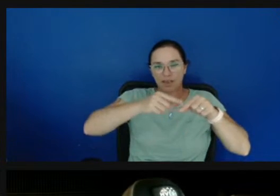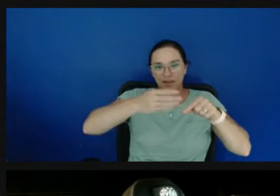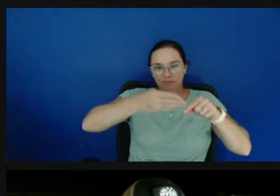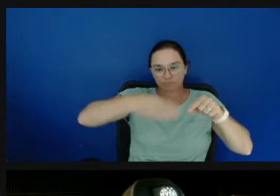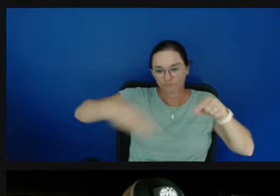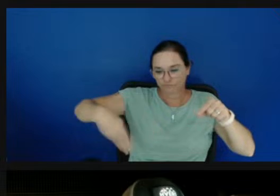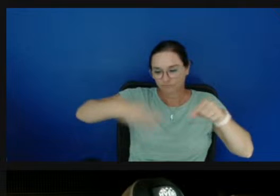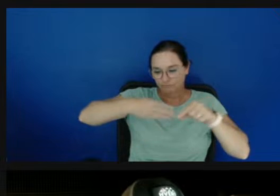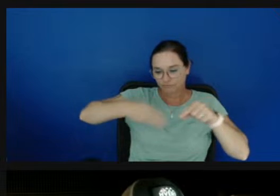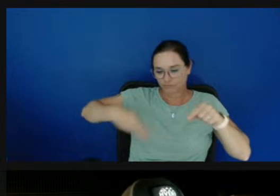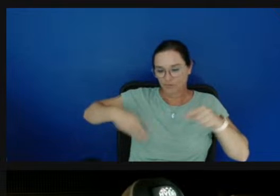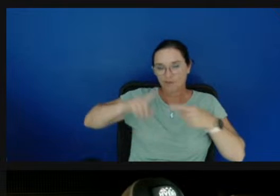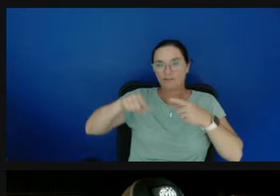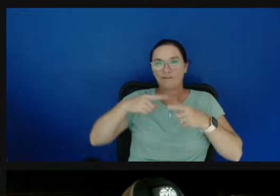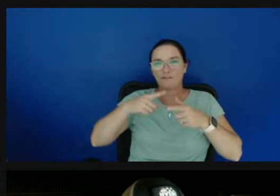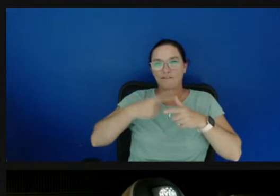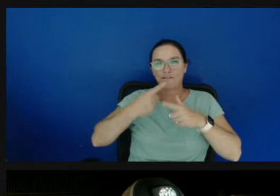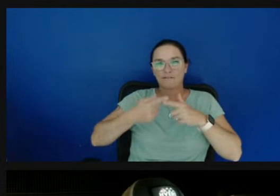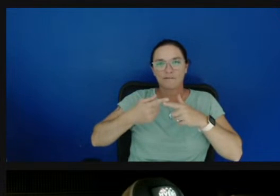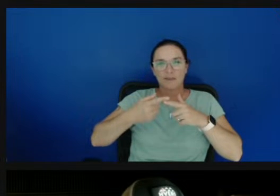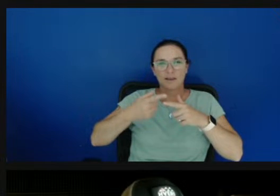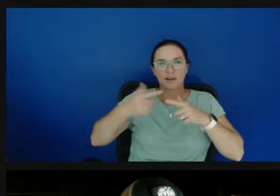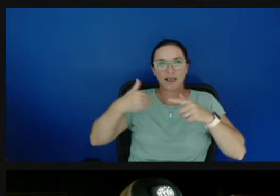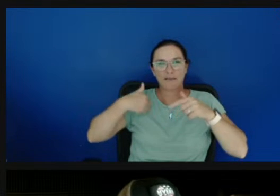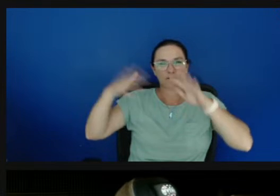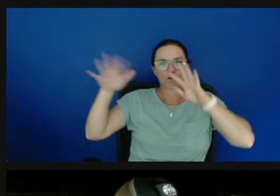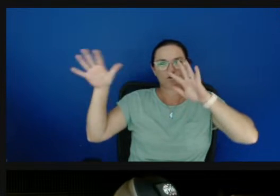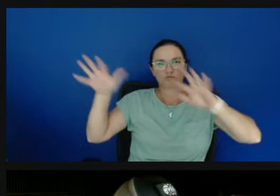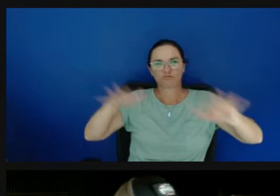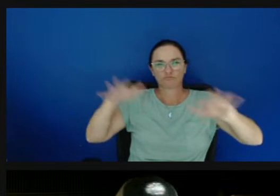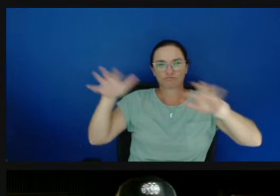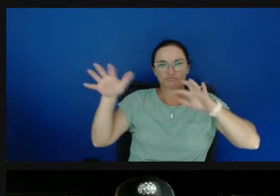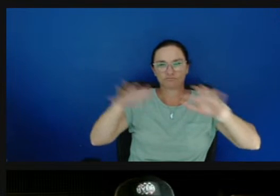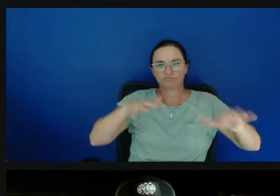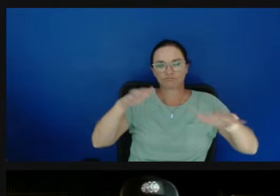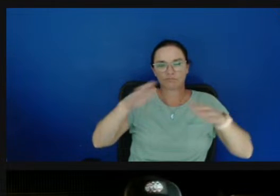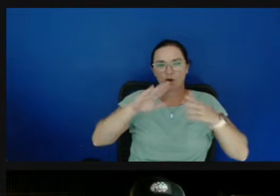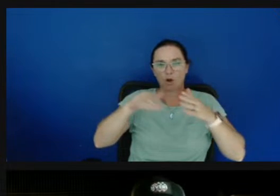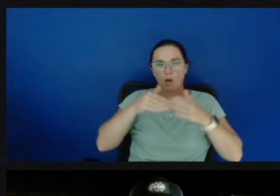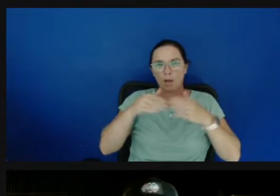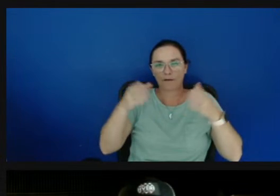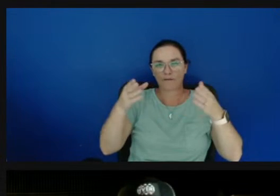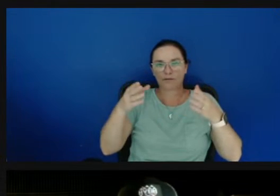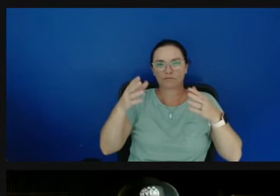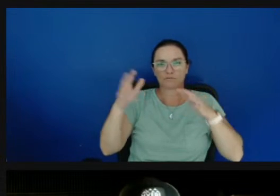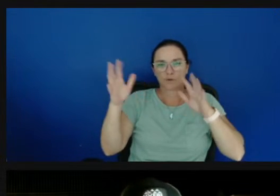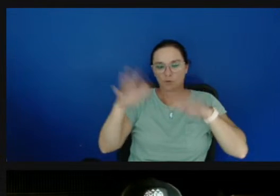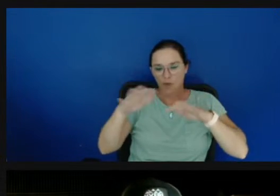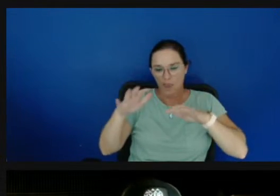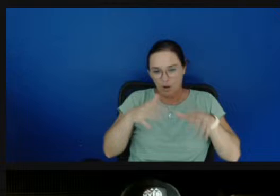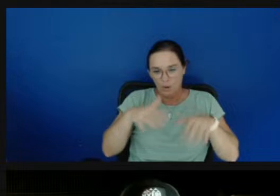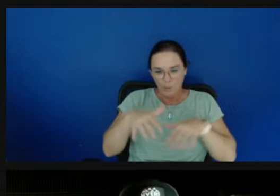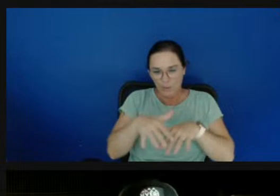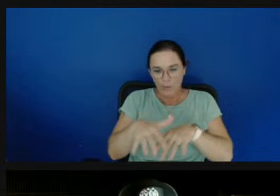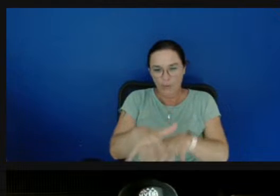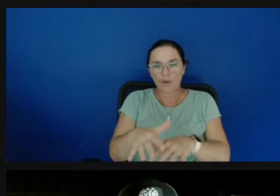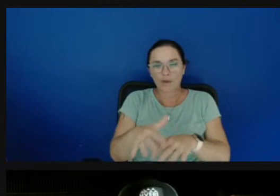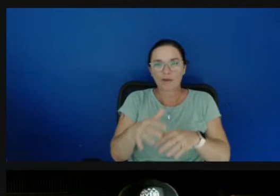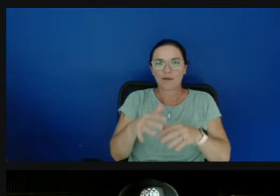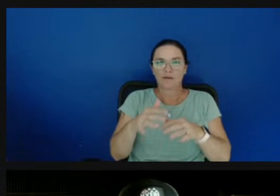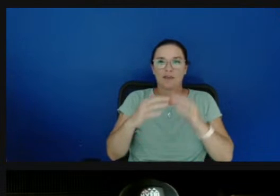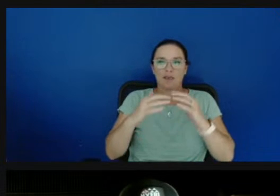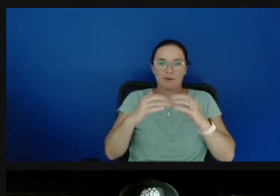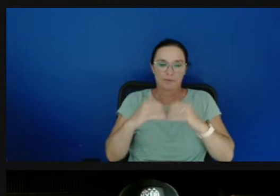that massive rainfall must have carved down and eroded away